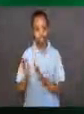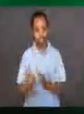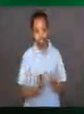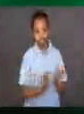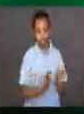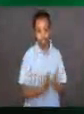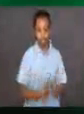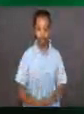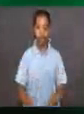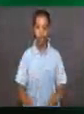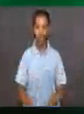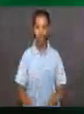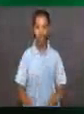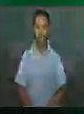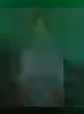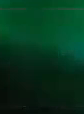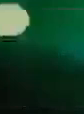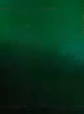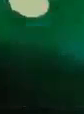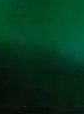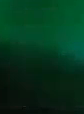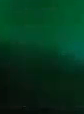Students, let's get ready.